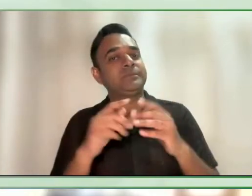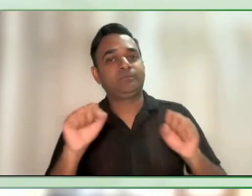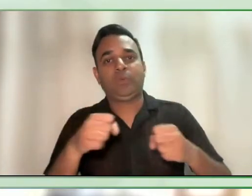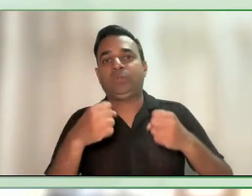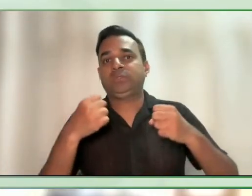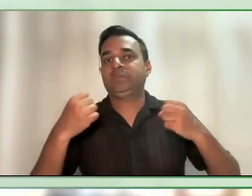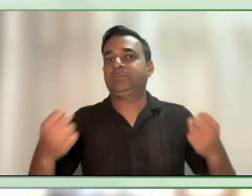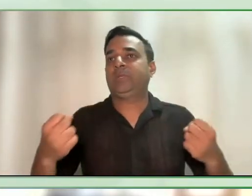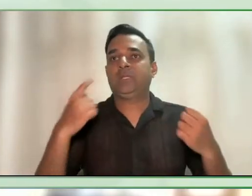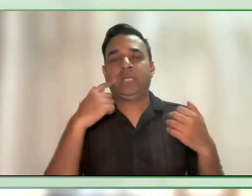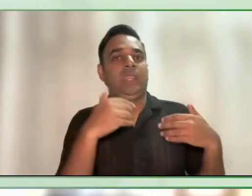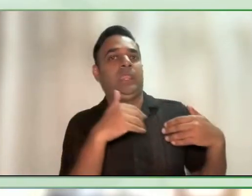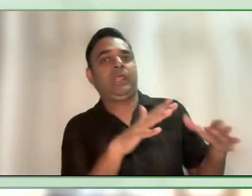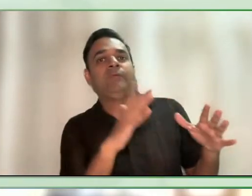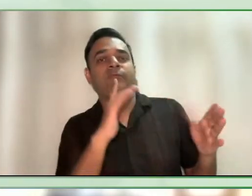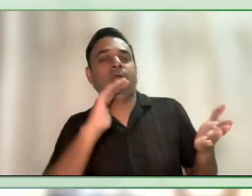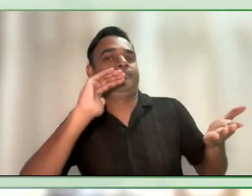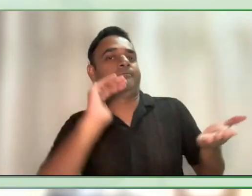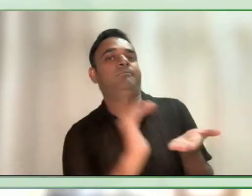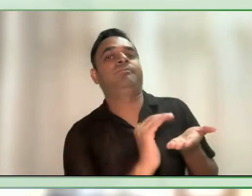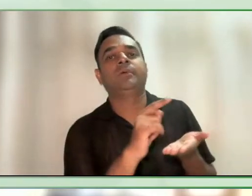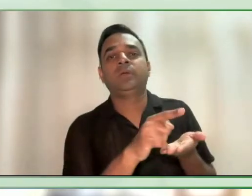disability-inclusive crisis responses?